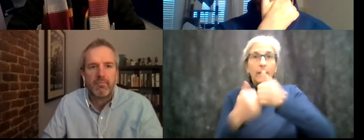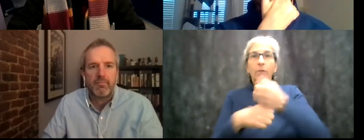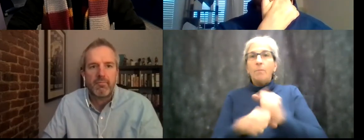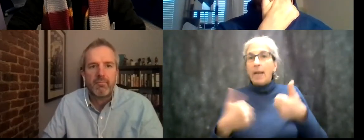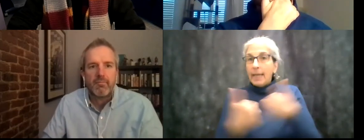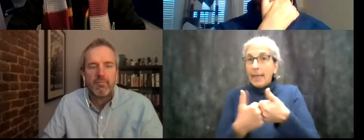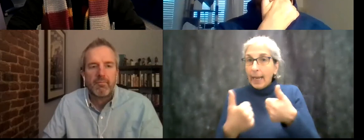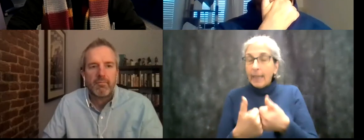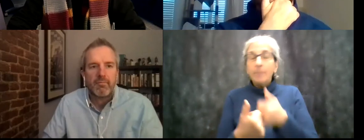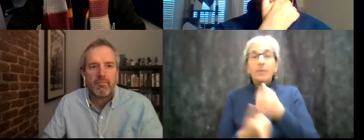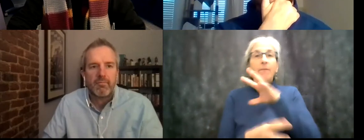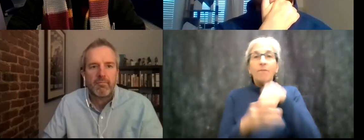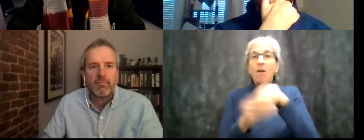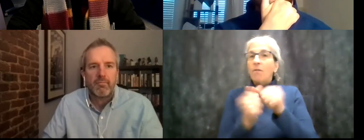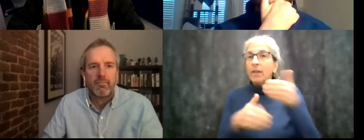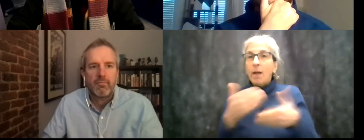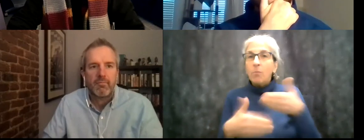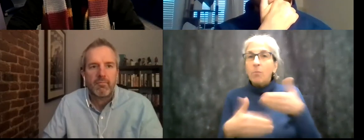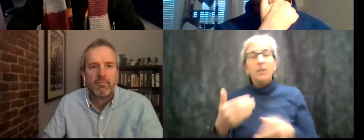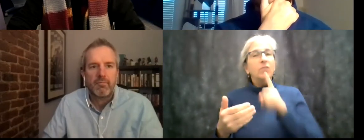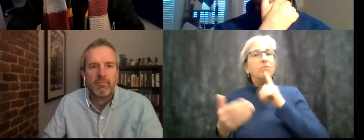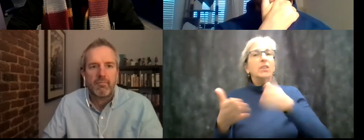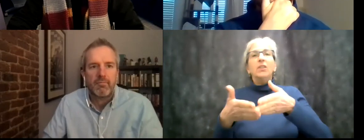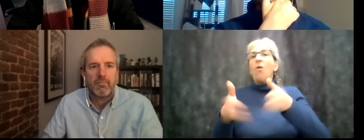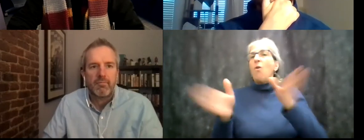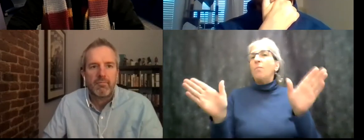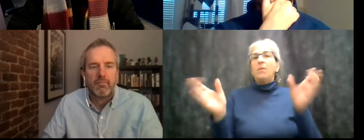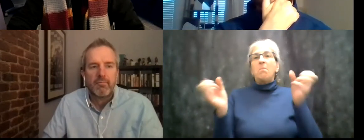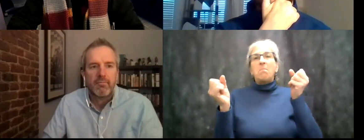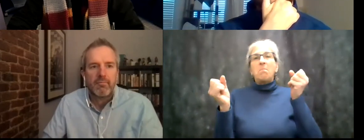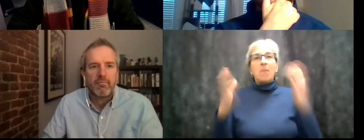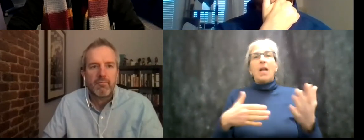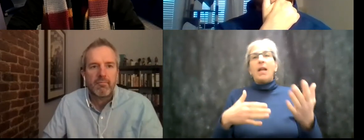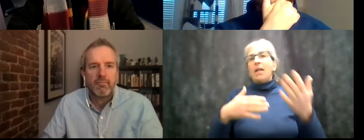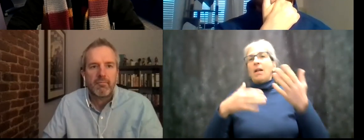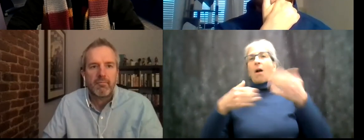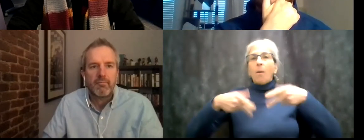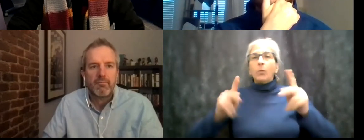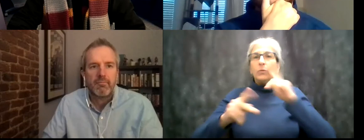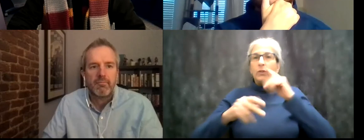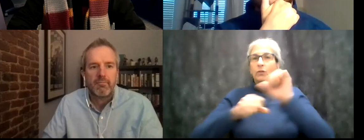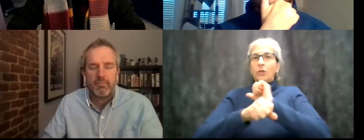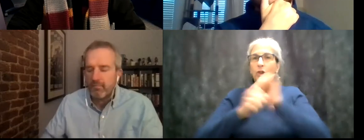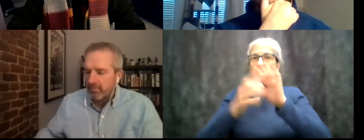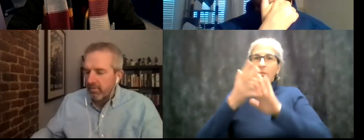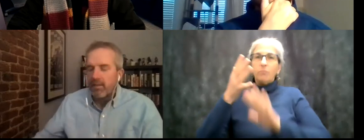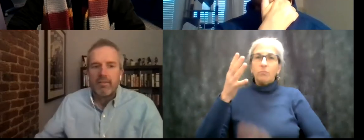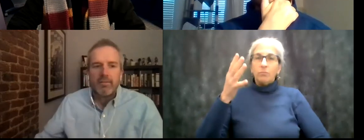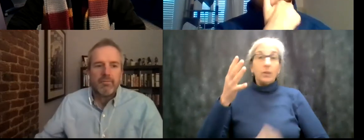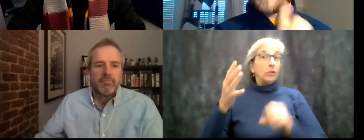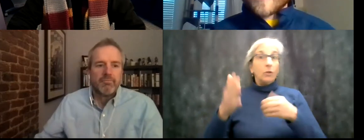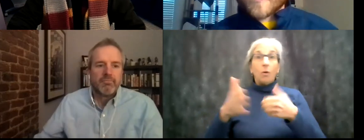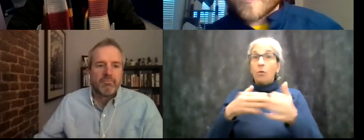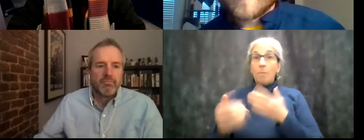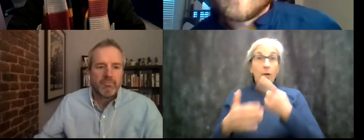jobs. So there isn't just one job for making games, there's a lot. And so depending on what you like to do, there's bound to be something that fits into